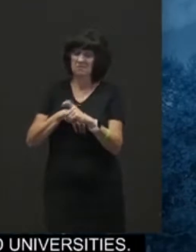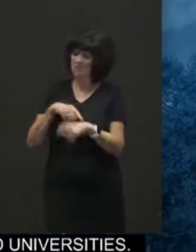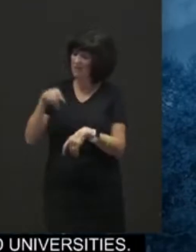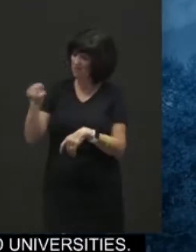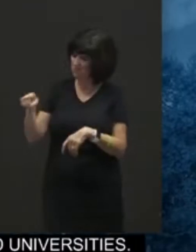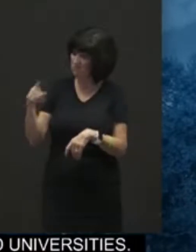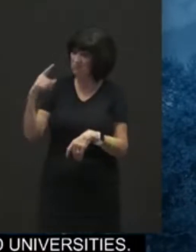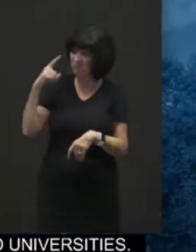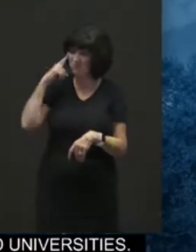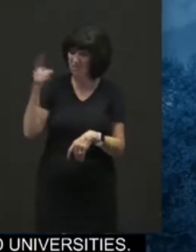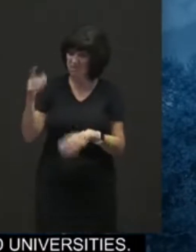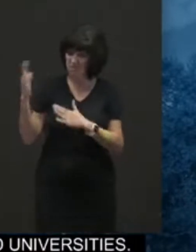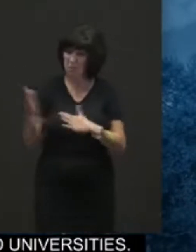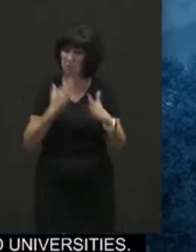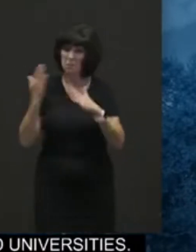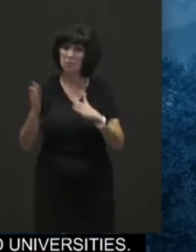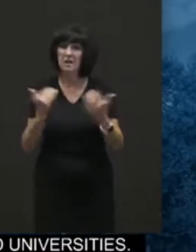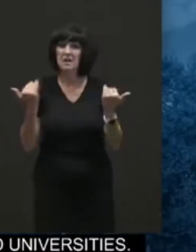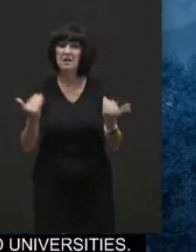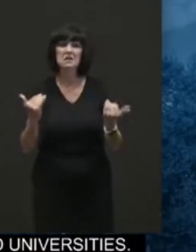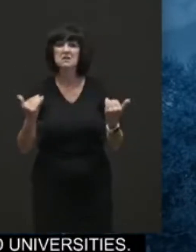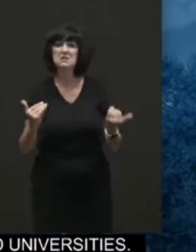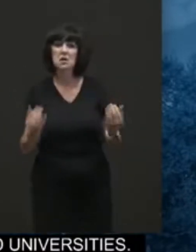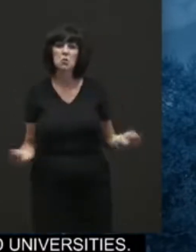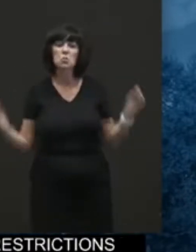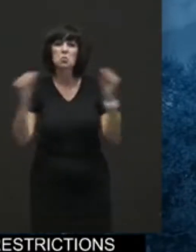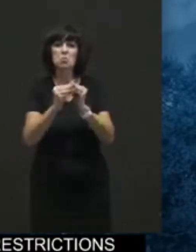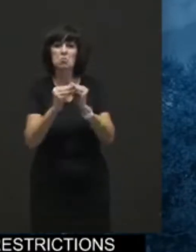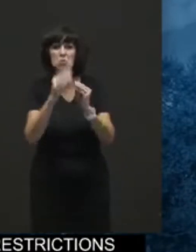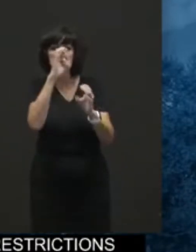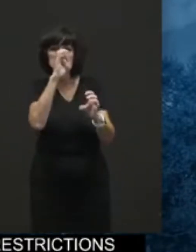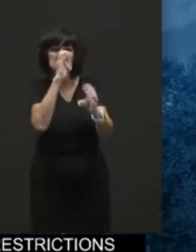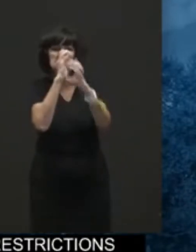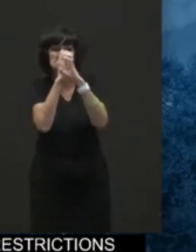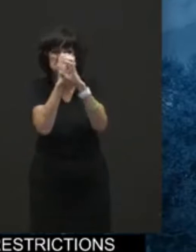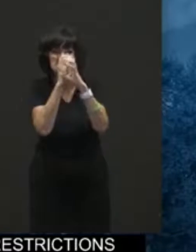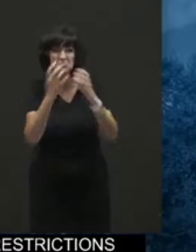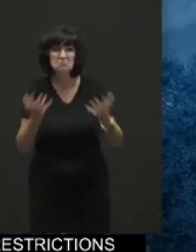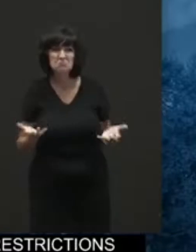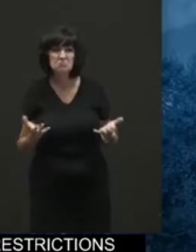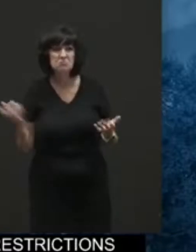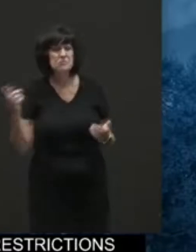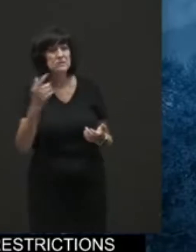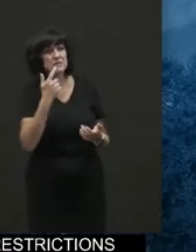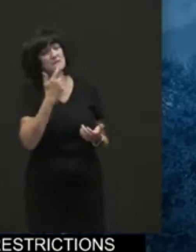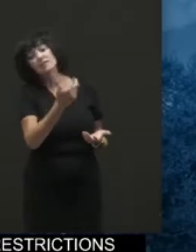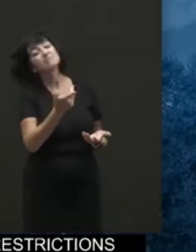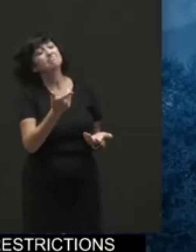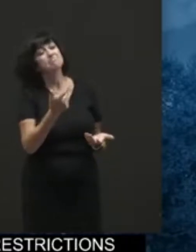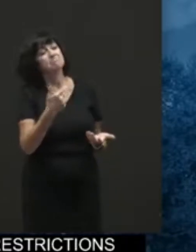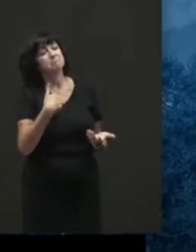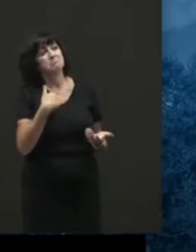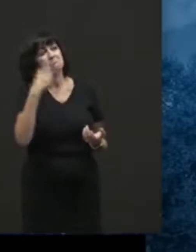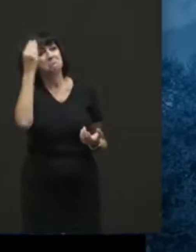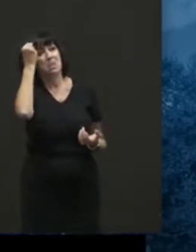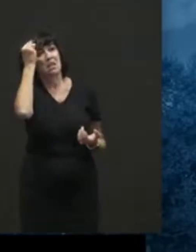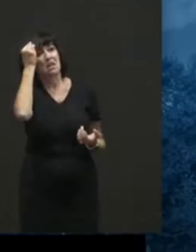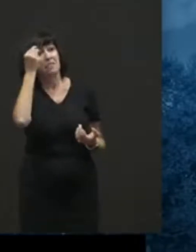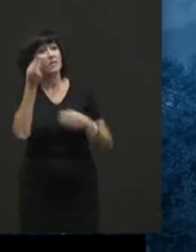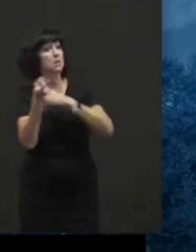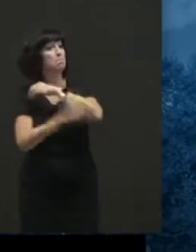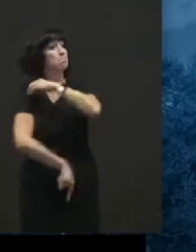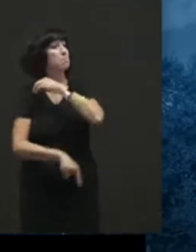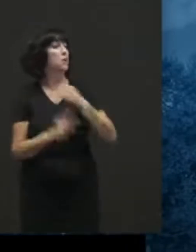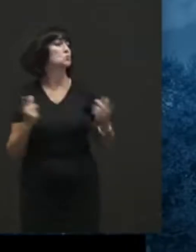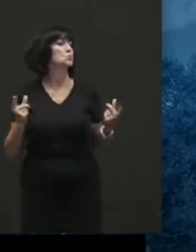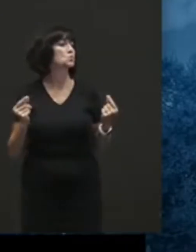severe, considering that this has happened? It makes me think about what we need to do on the enforcement side. And by the